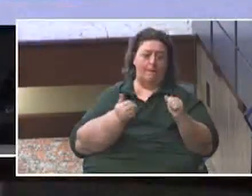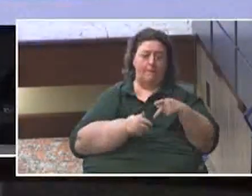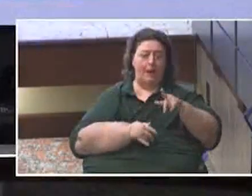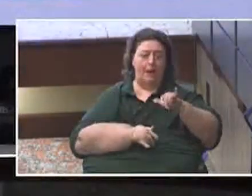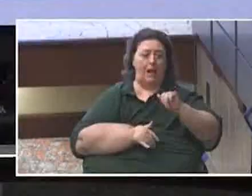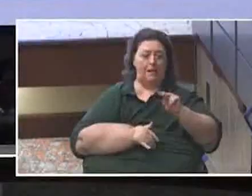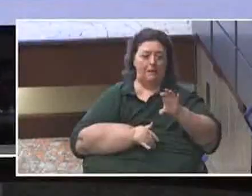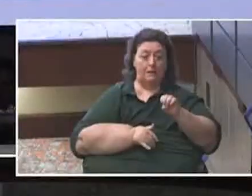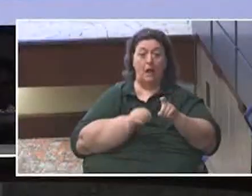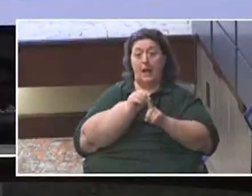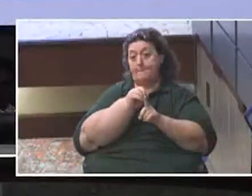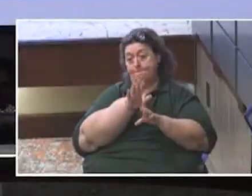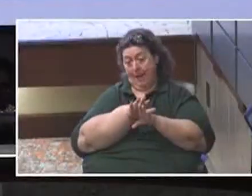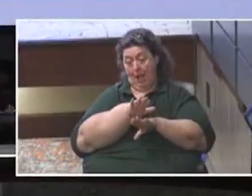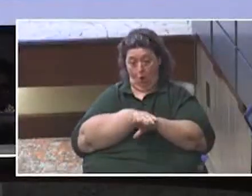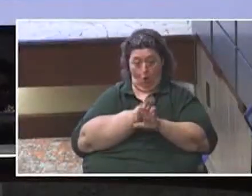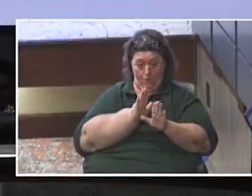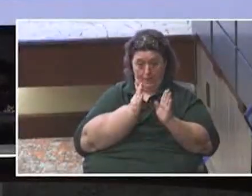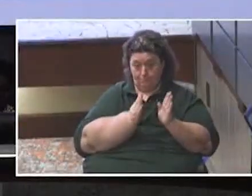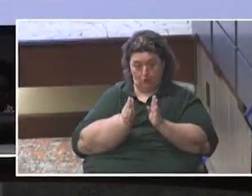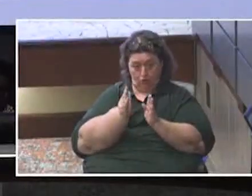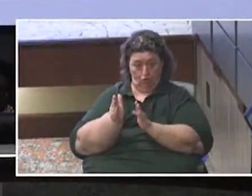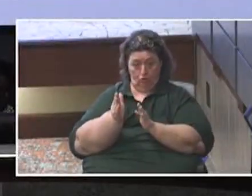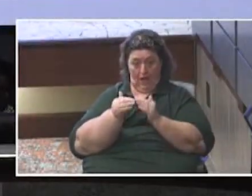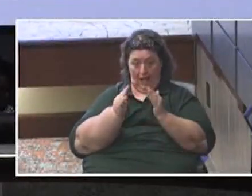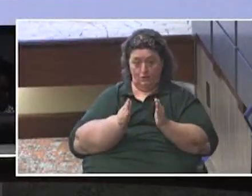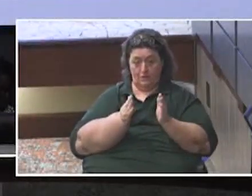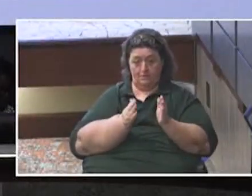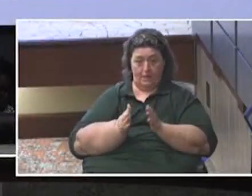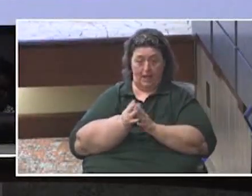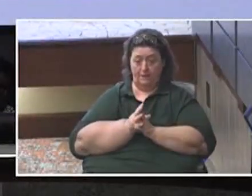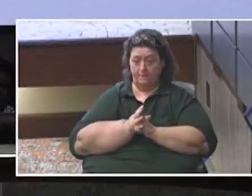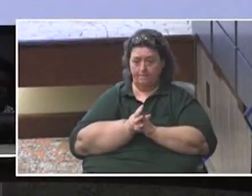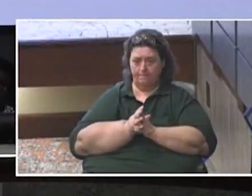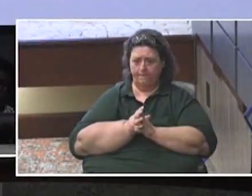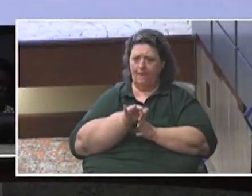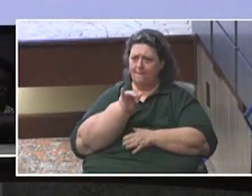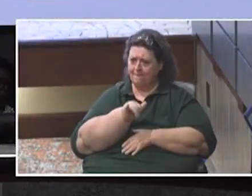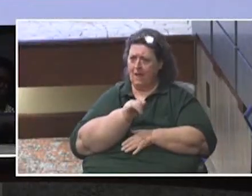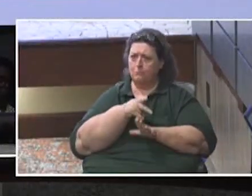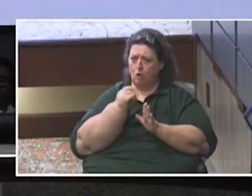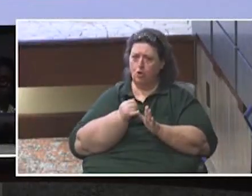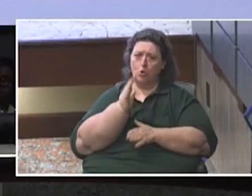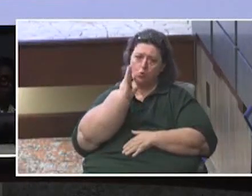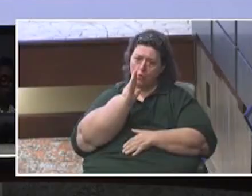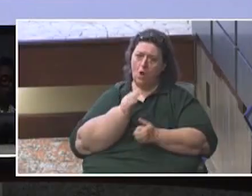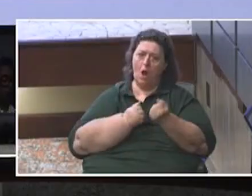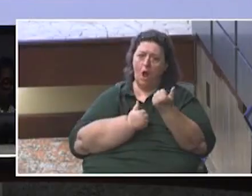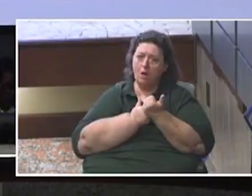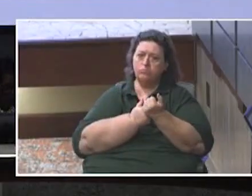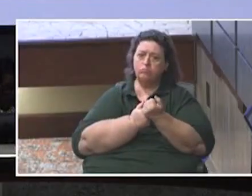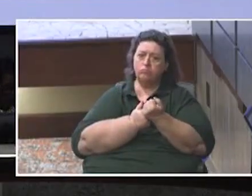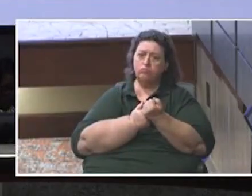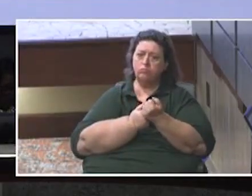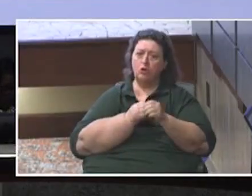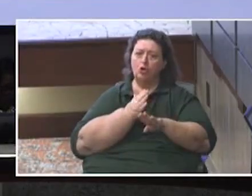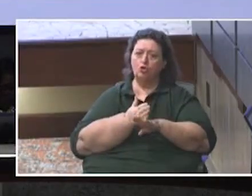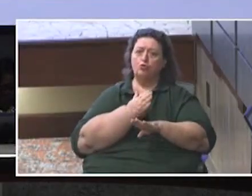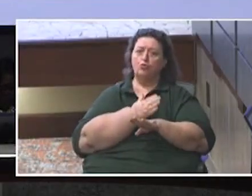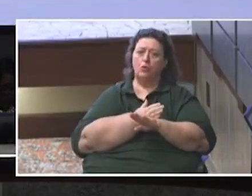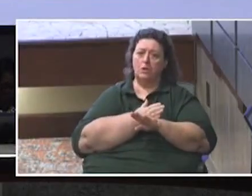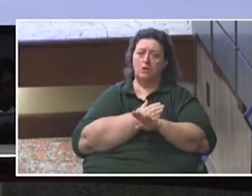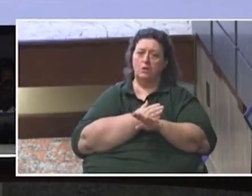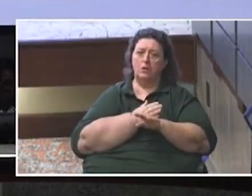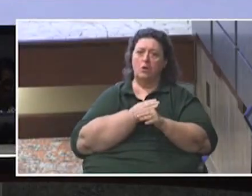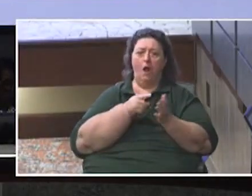Now, the impacts on the strategic housing plan would be that this project will assist in increasing the number